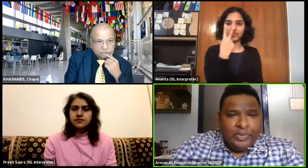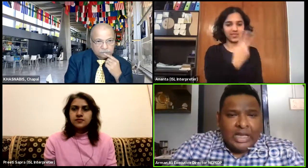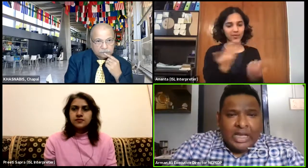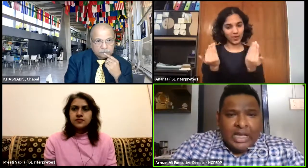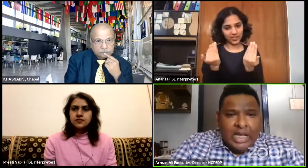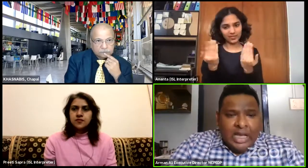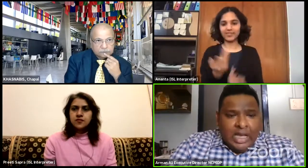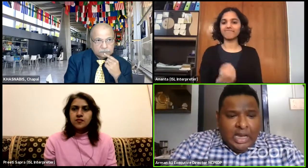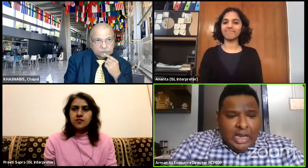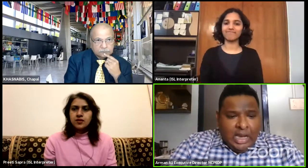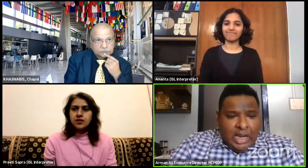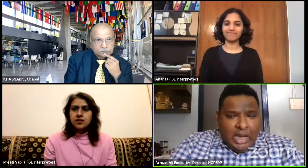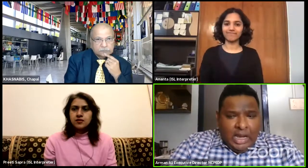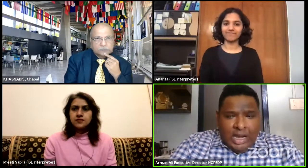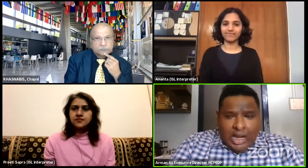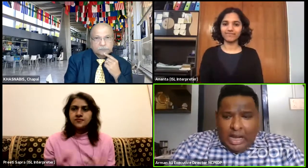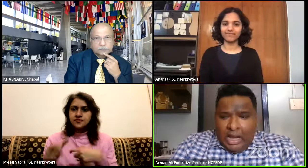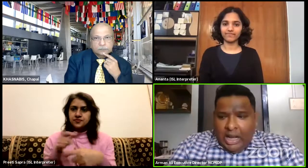channel.